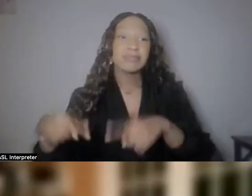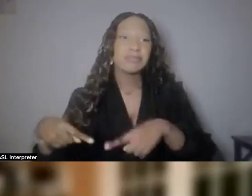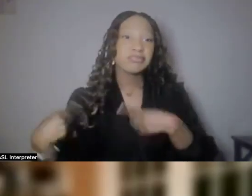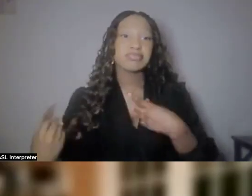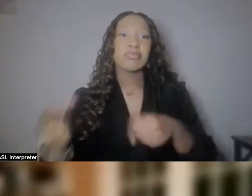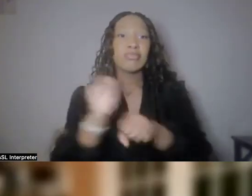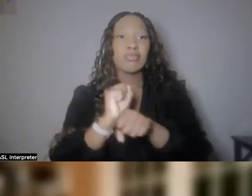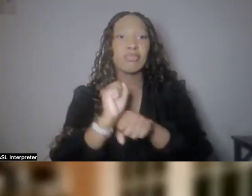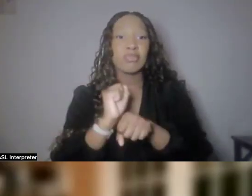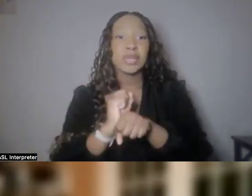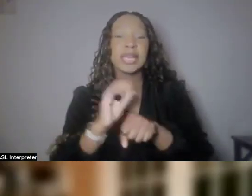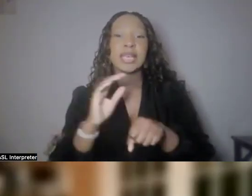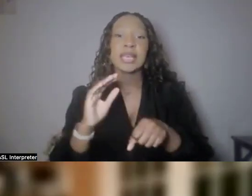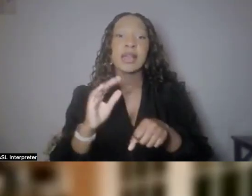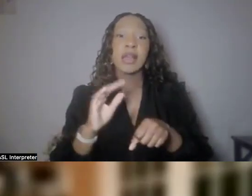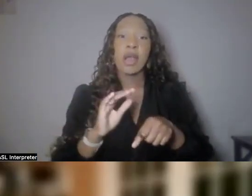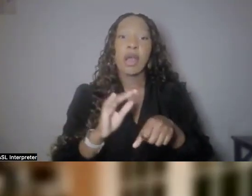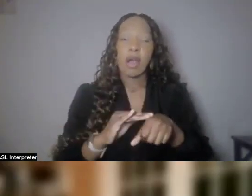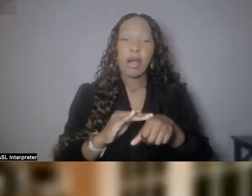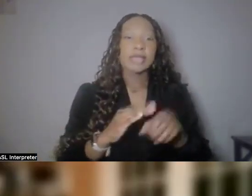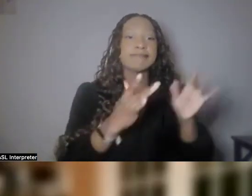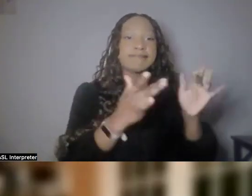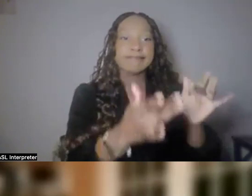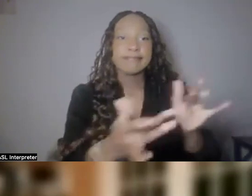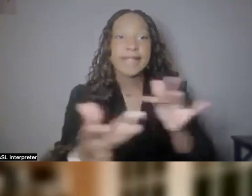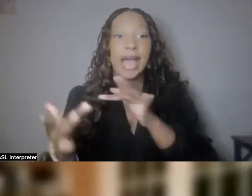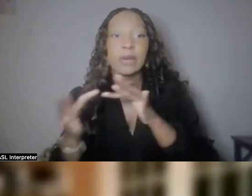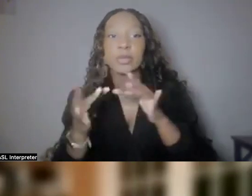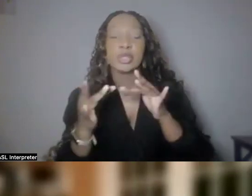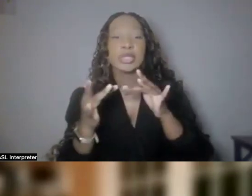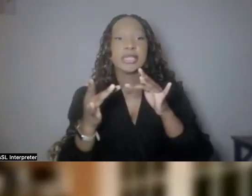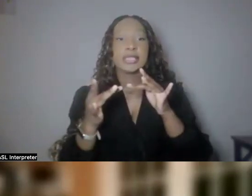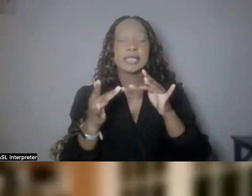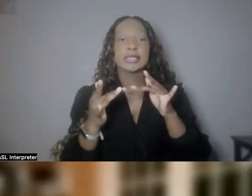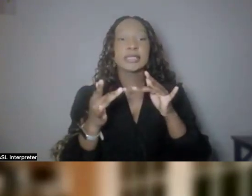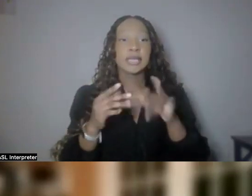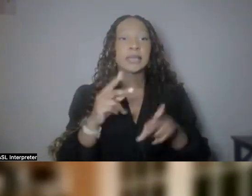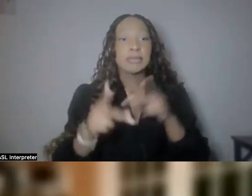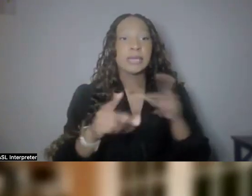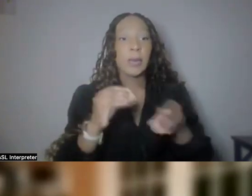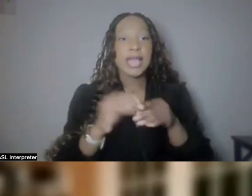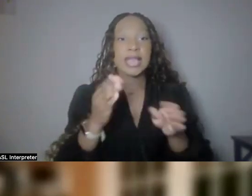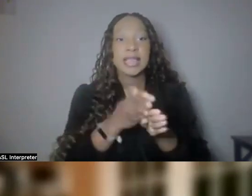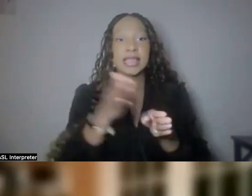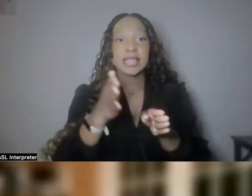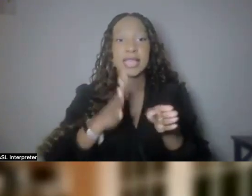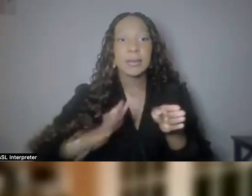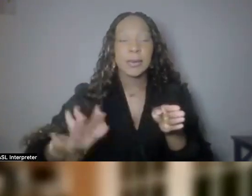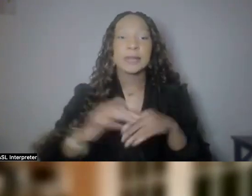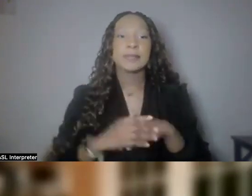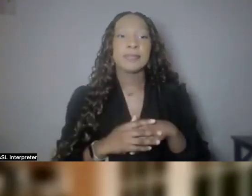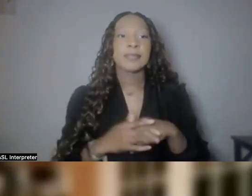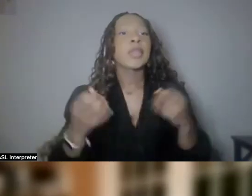on building out substance use disorder outreach in the neighborhood. When I first became council member, there were a number of different organizations that